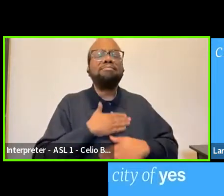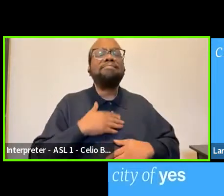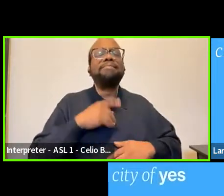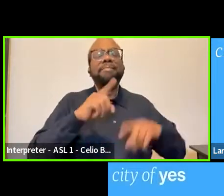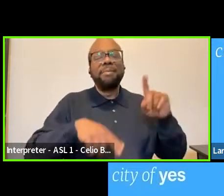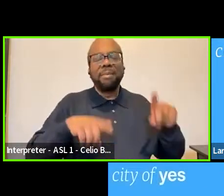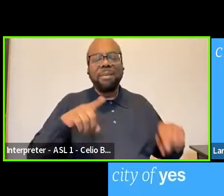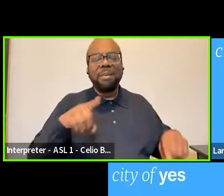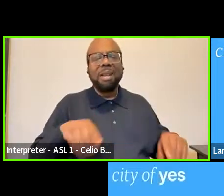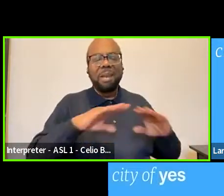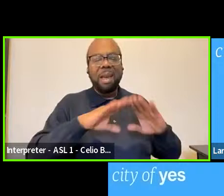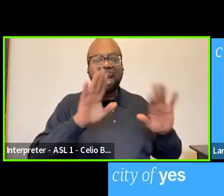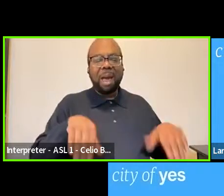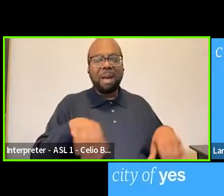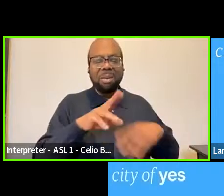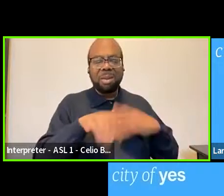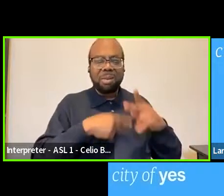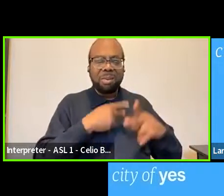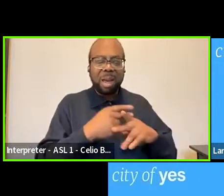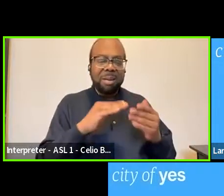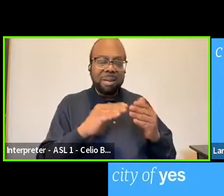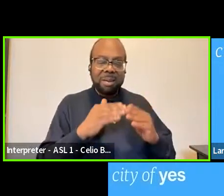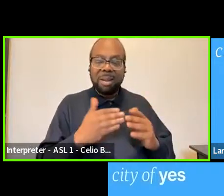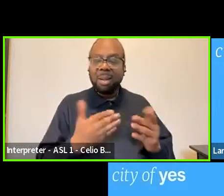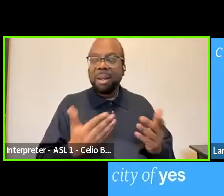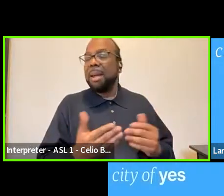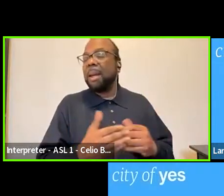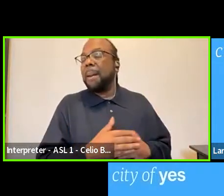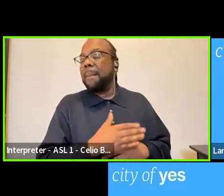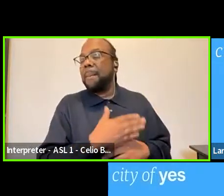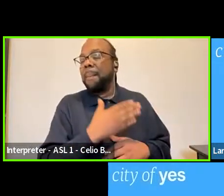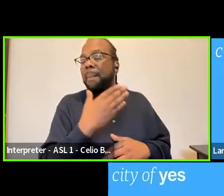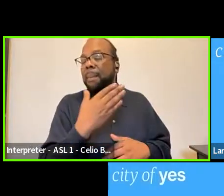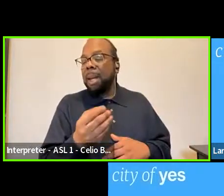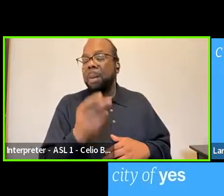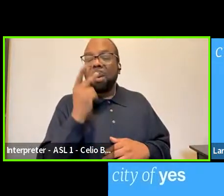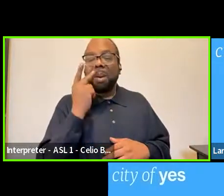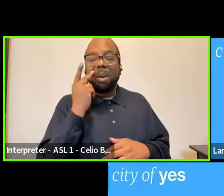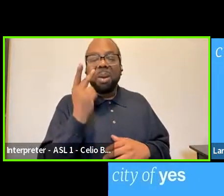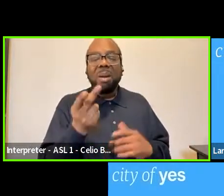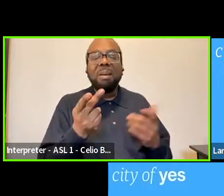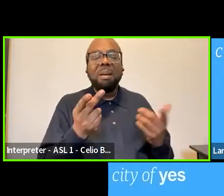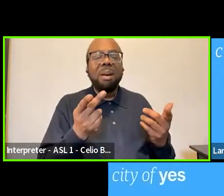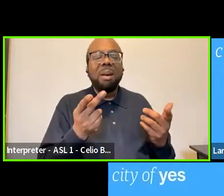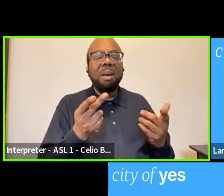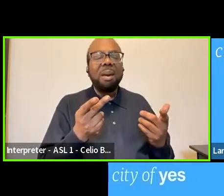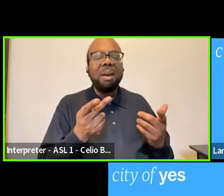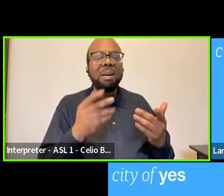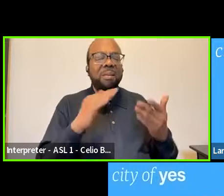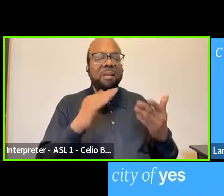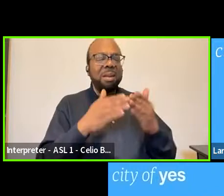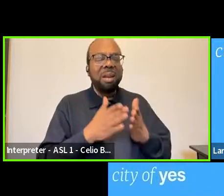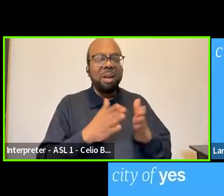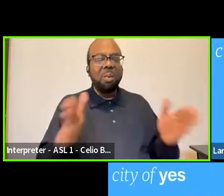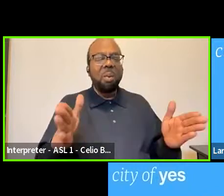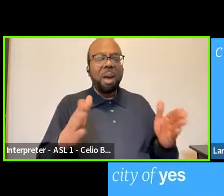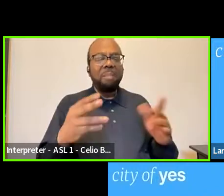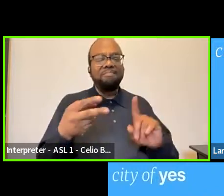of housing types in, in our city, um, and what we're looking at, why we're looking at this as a citywide perspective.